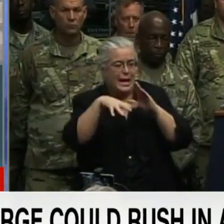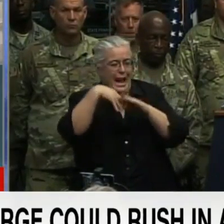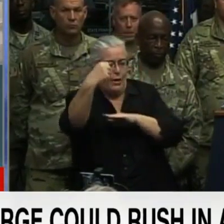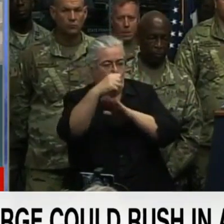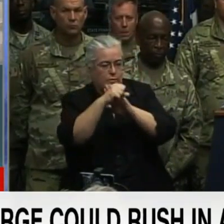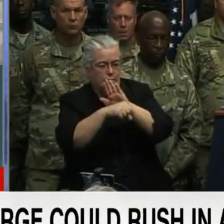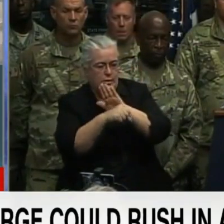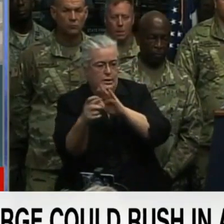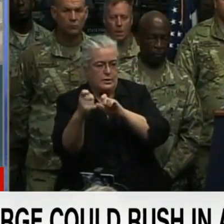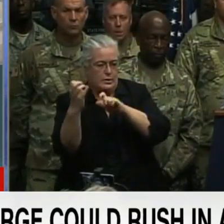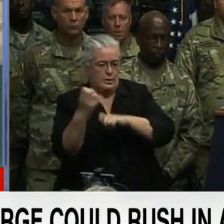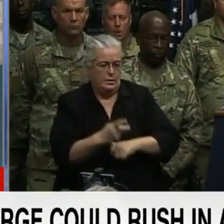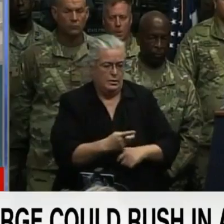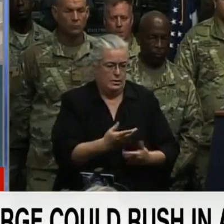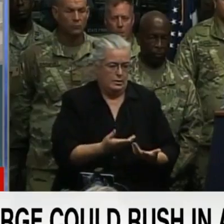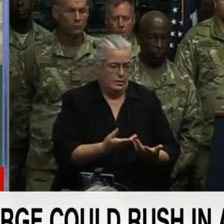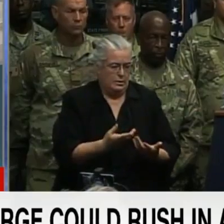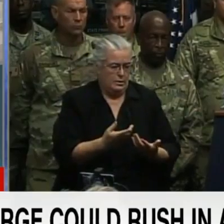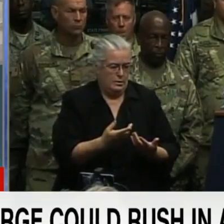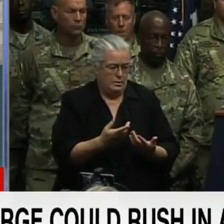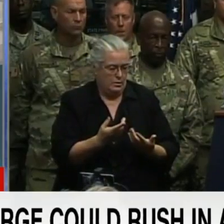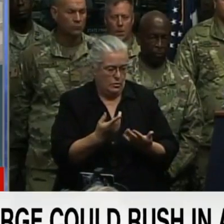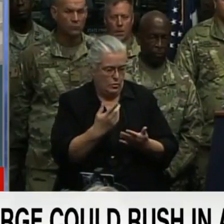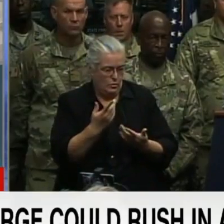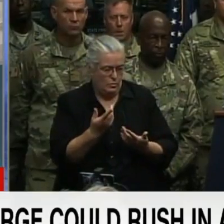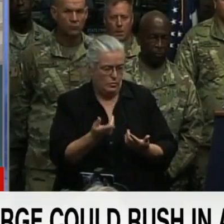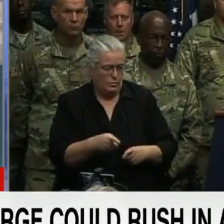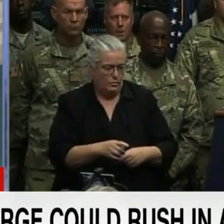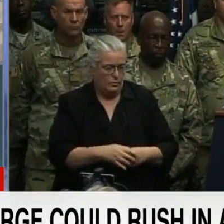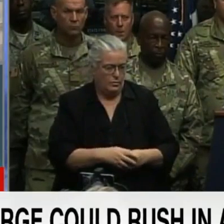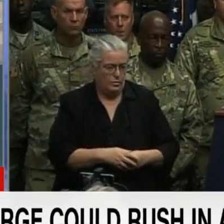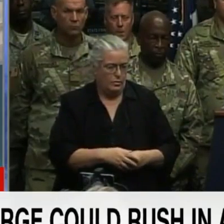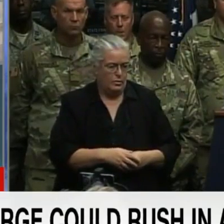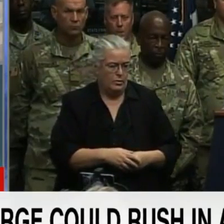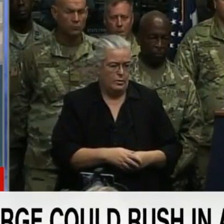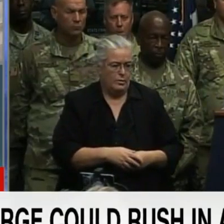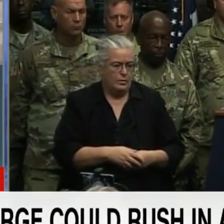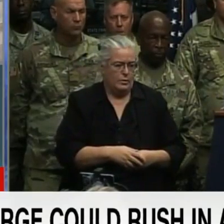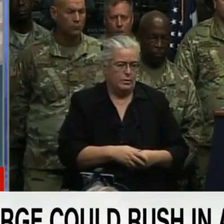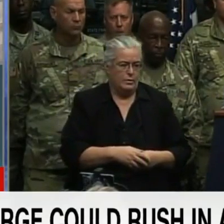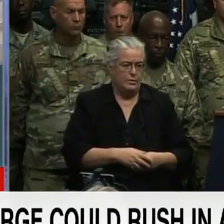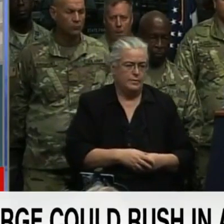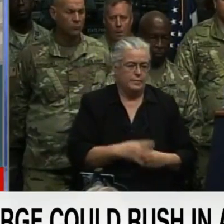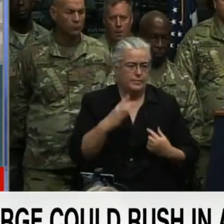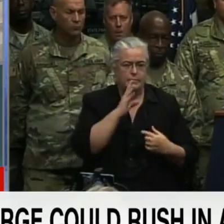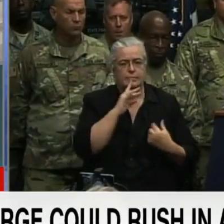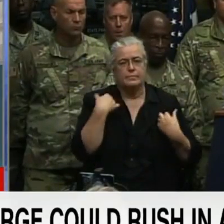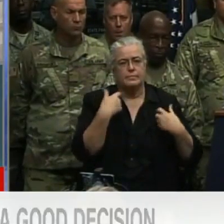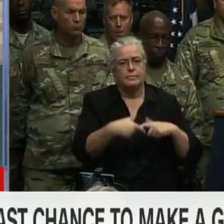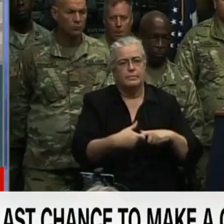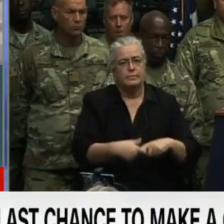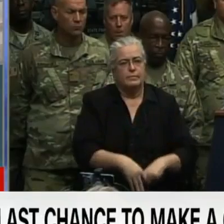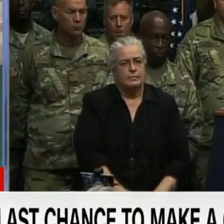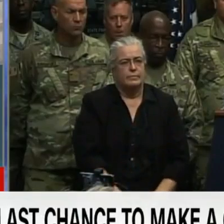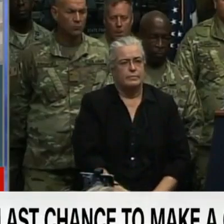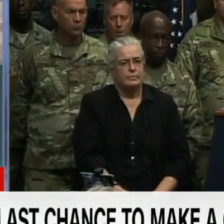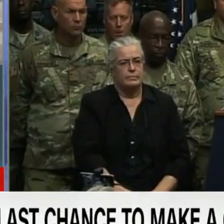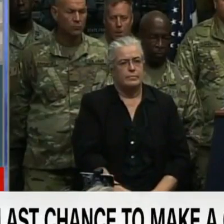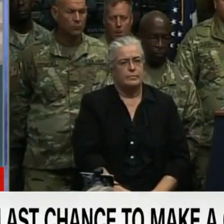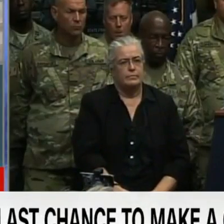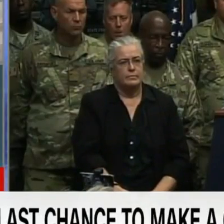back to something? Are my belongings going to be in place? ¿Cuál es su mensaje? ¿Se puede decir algo en español? La seguridad,